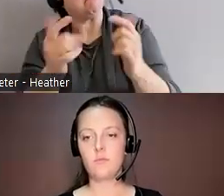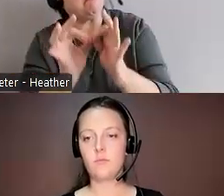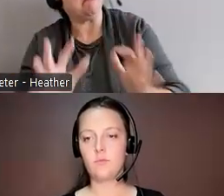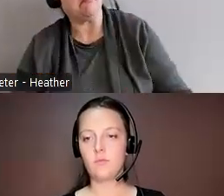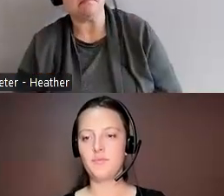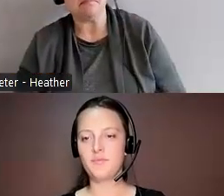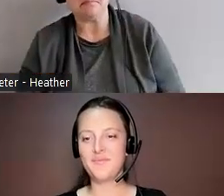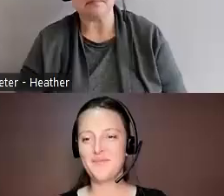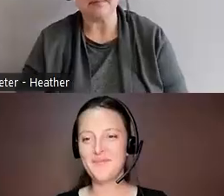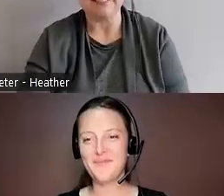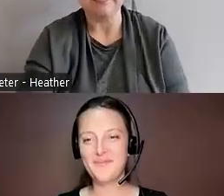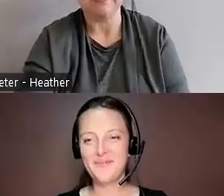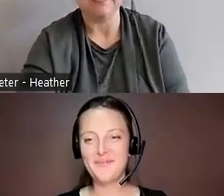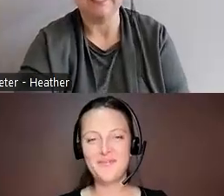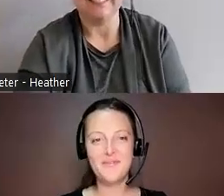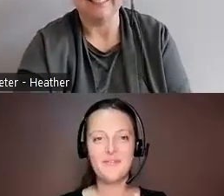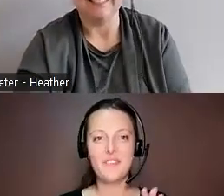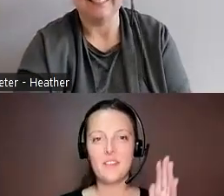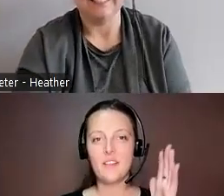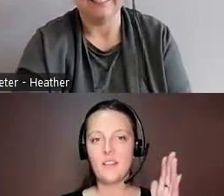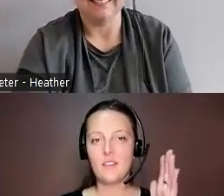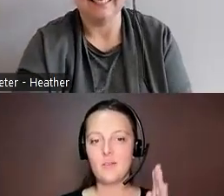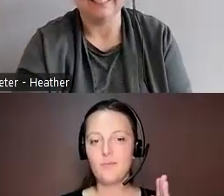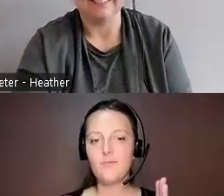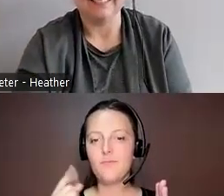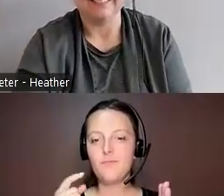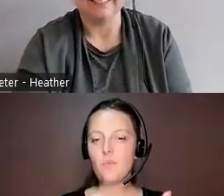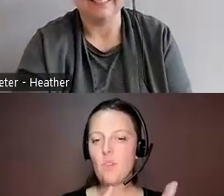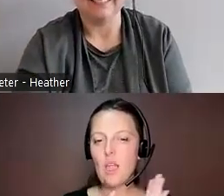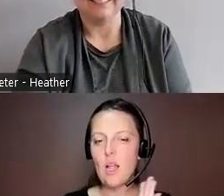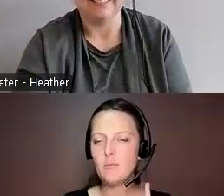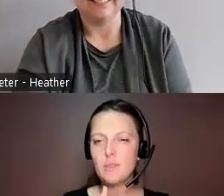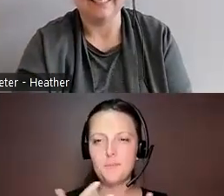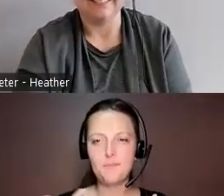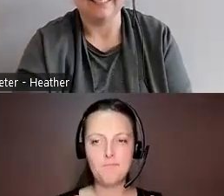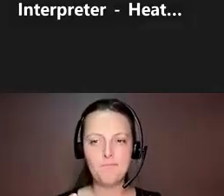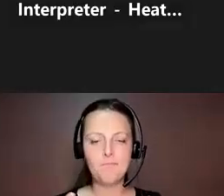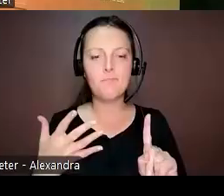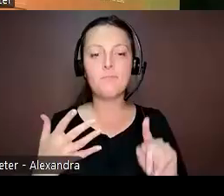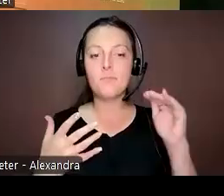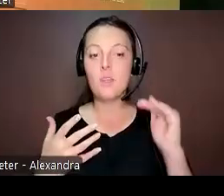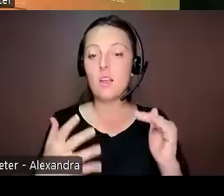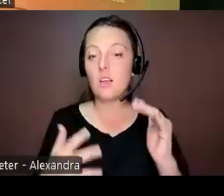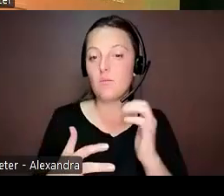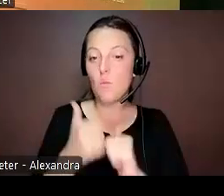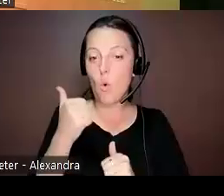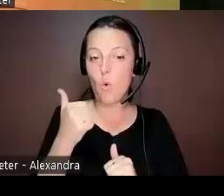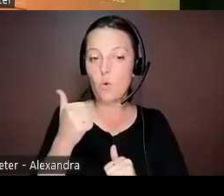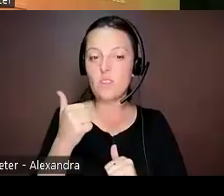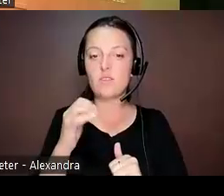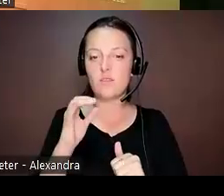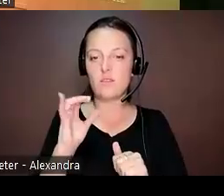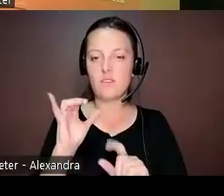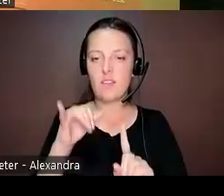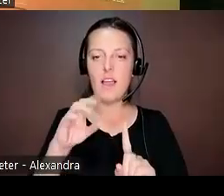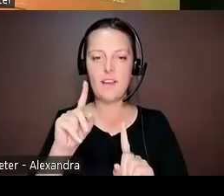supported vascular depression hypothesis has been either retrospective or cross-sectional. So in order to truly